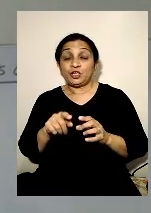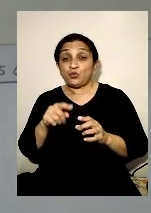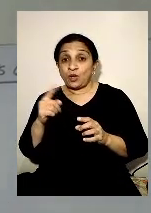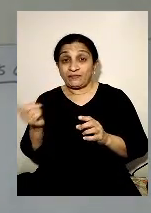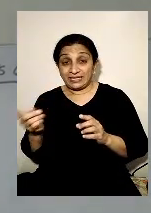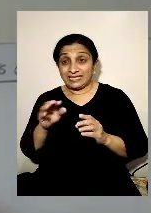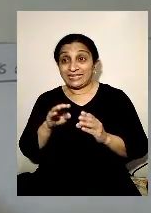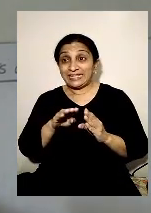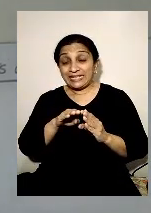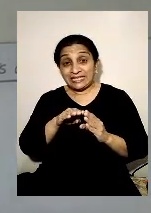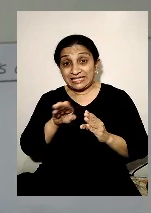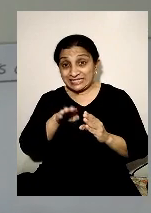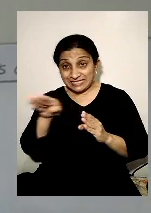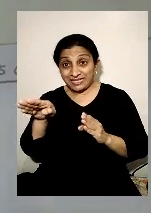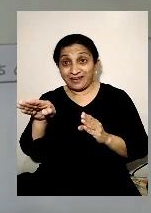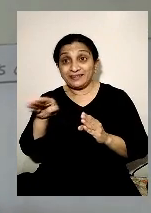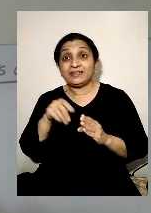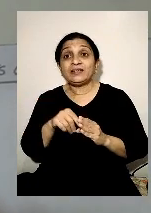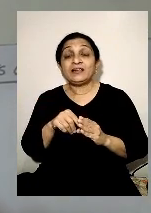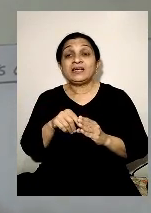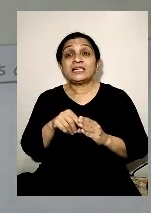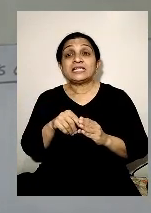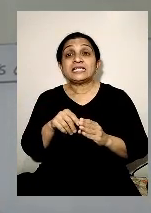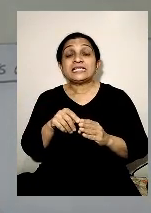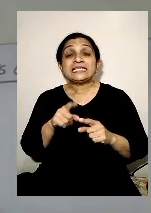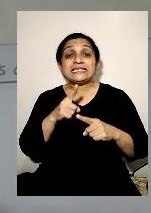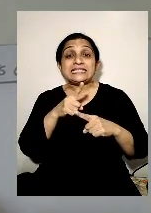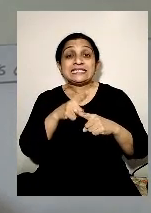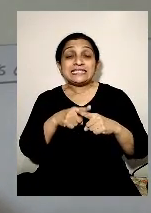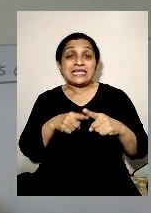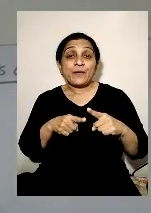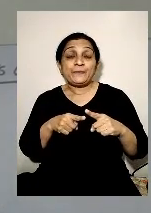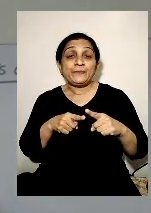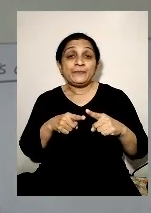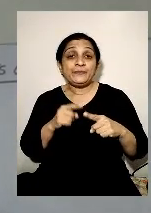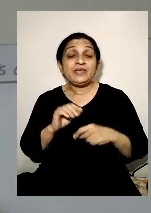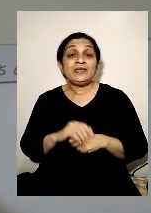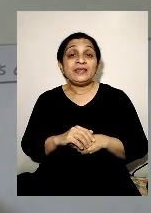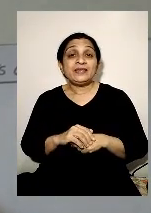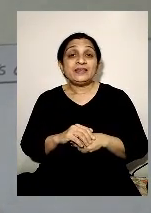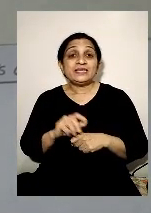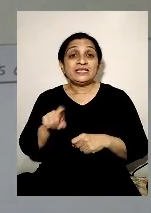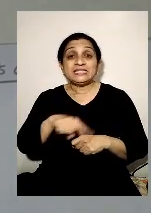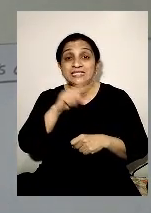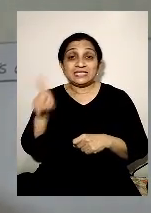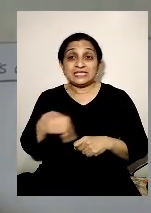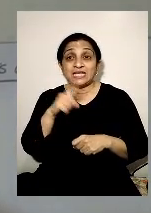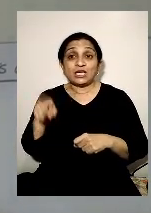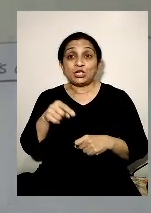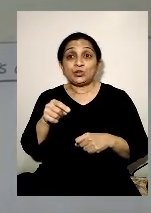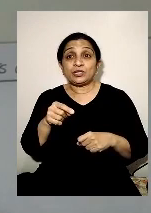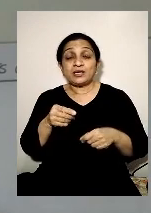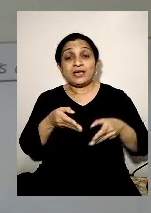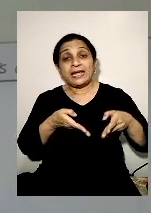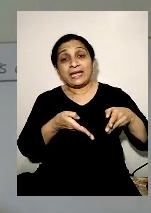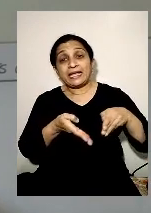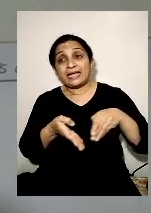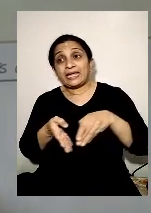you draw this two lines here like this